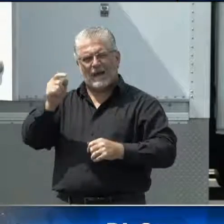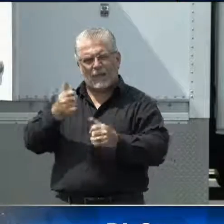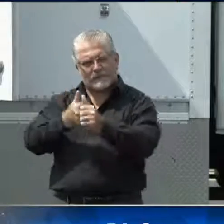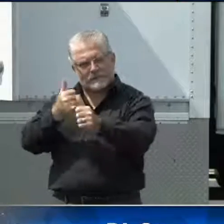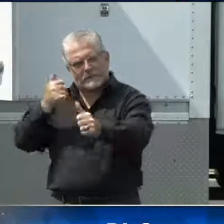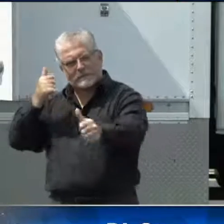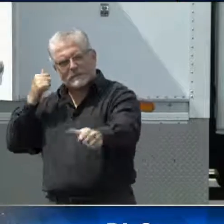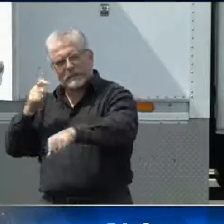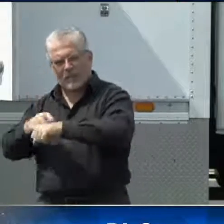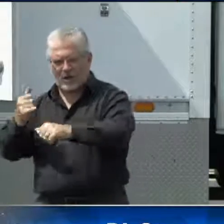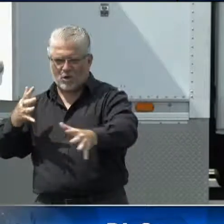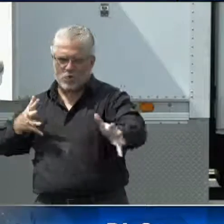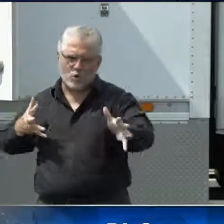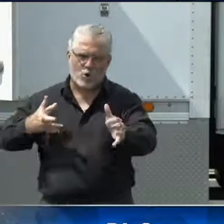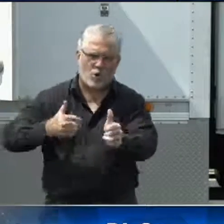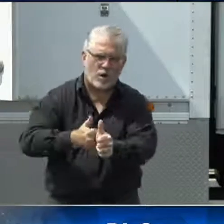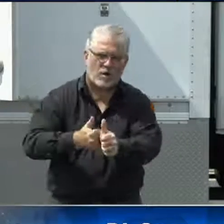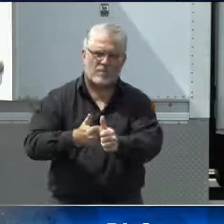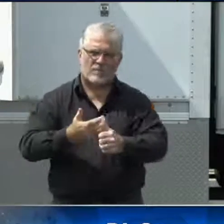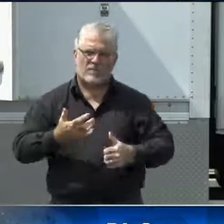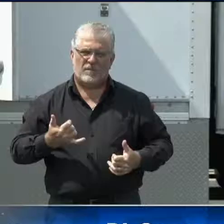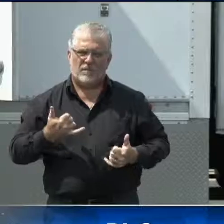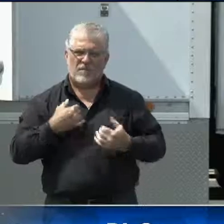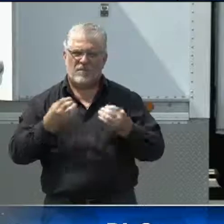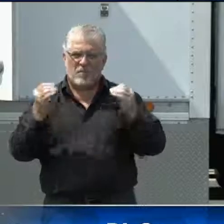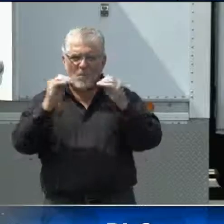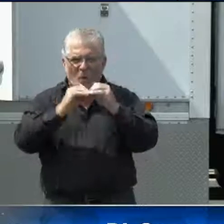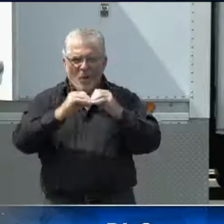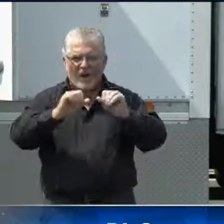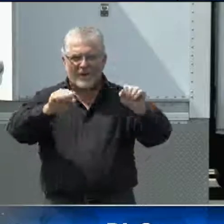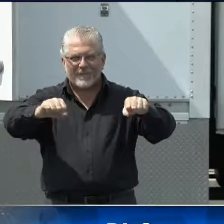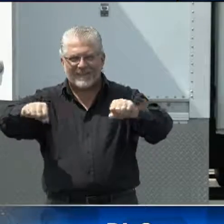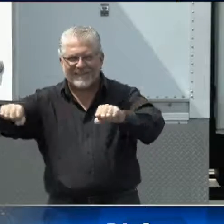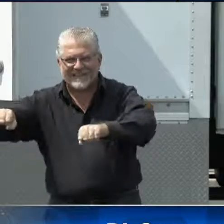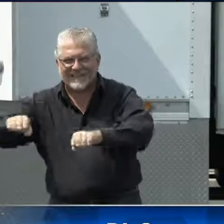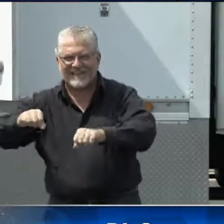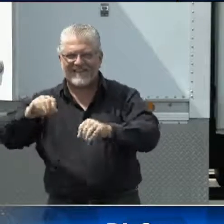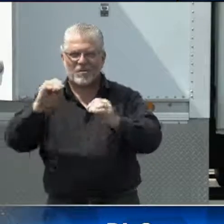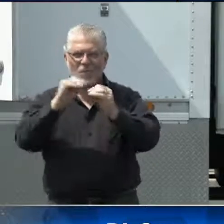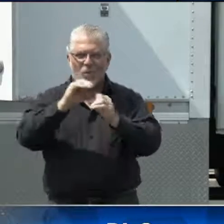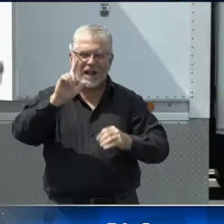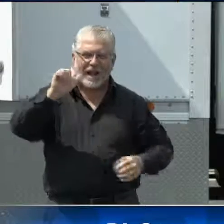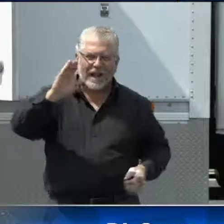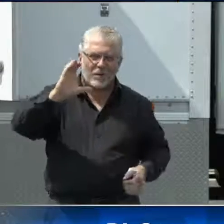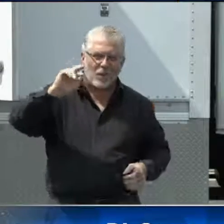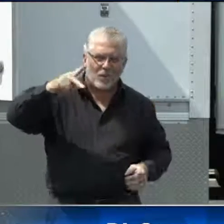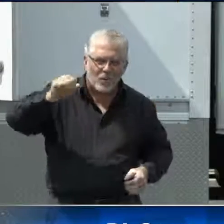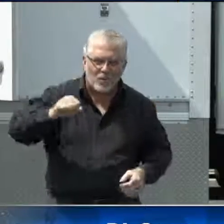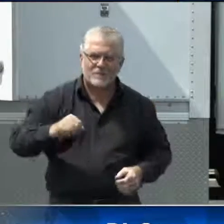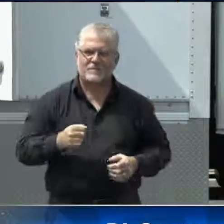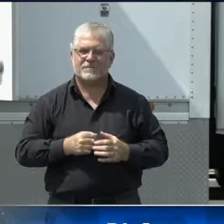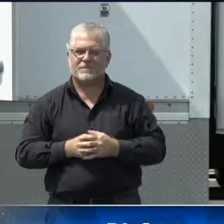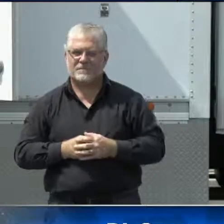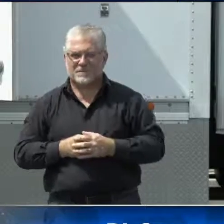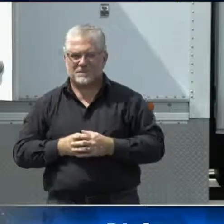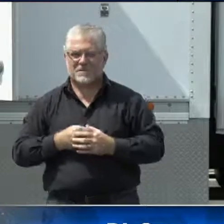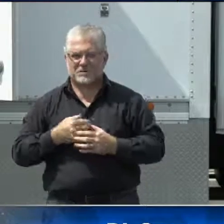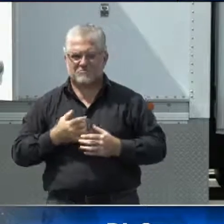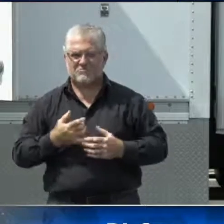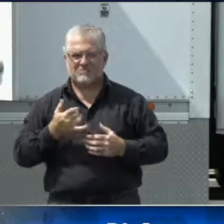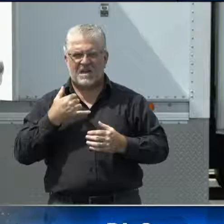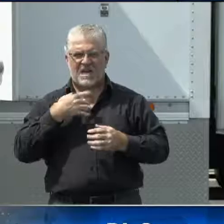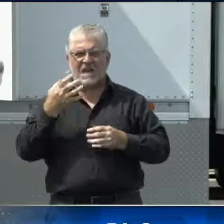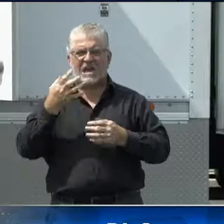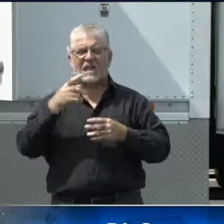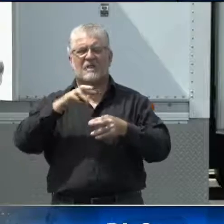backlogs now. They have expanded their capacity, and so LabCorp and Quest have about 2 or so day turnaround time. Many